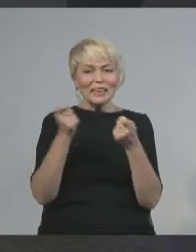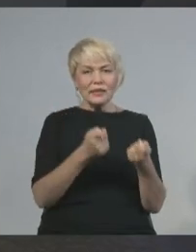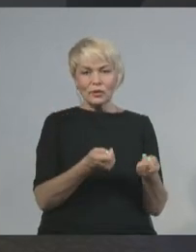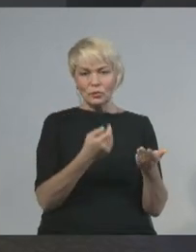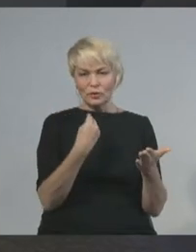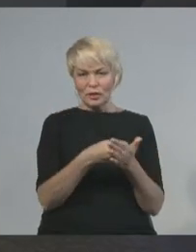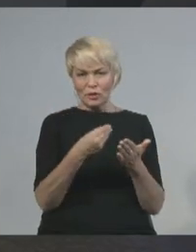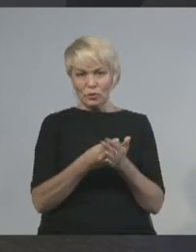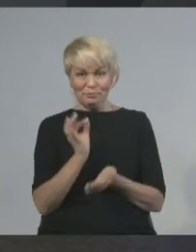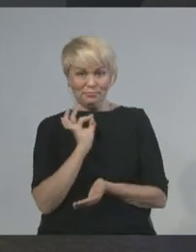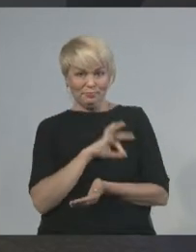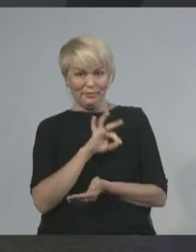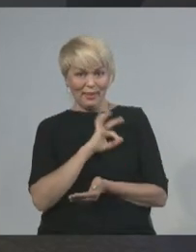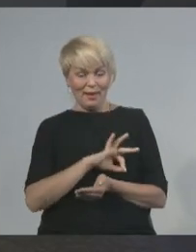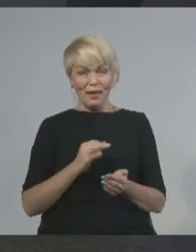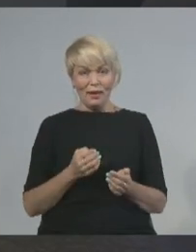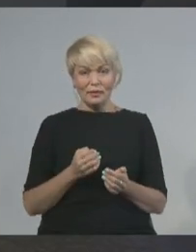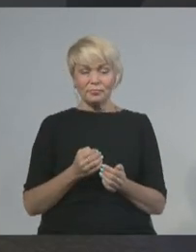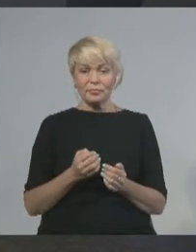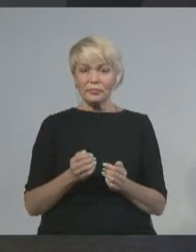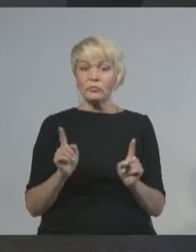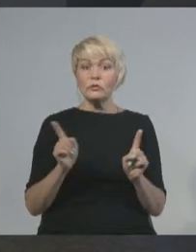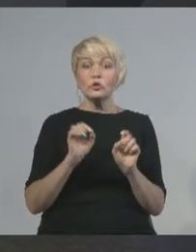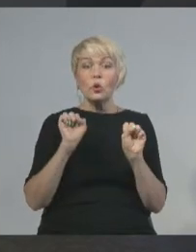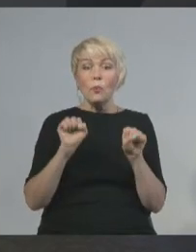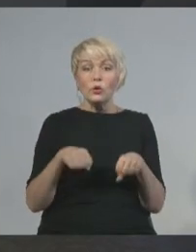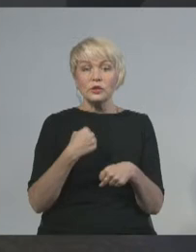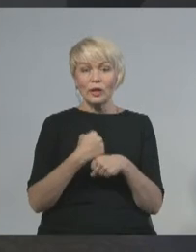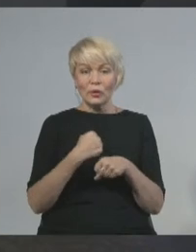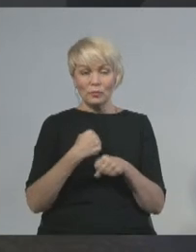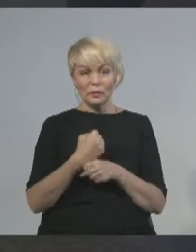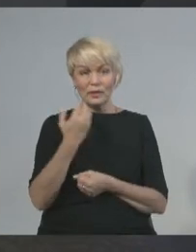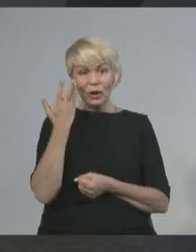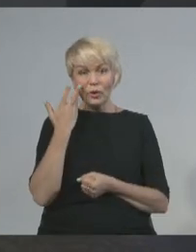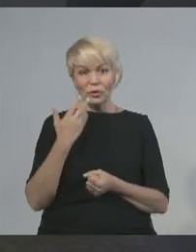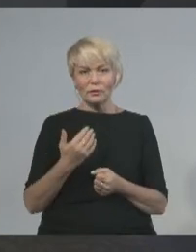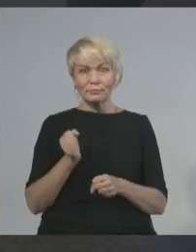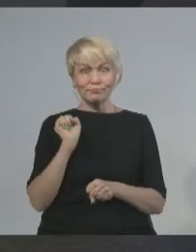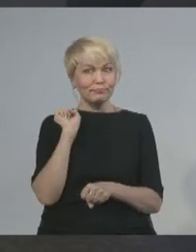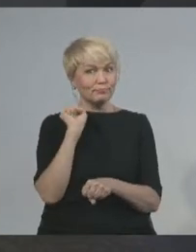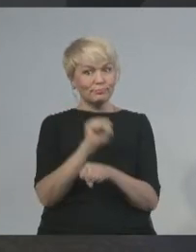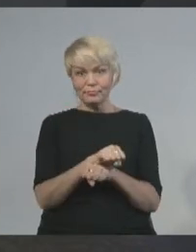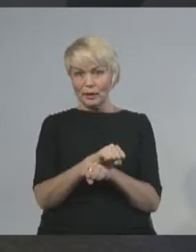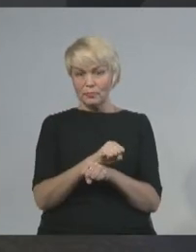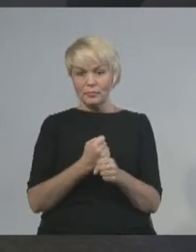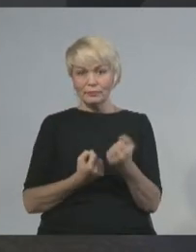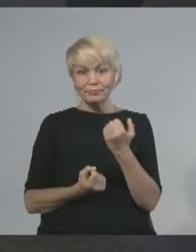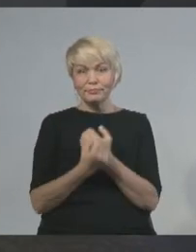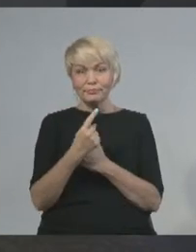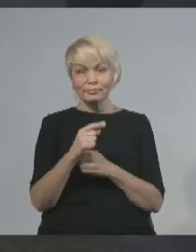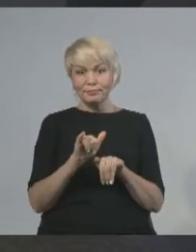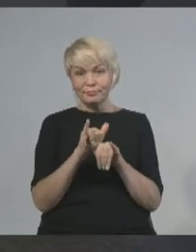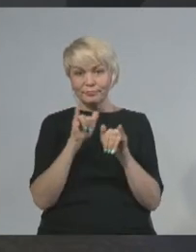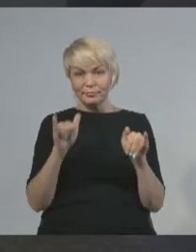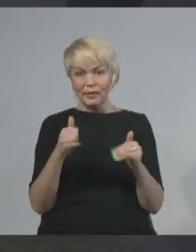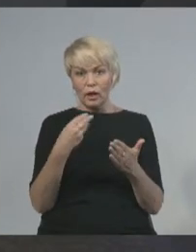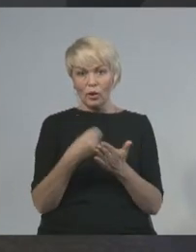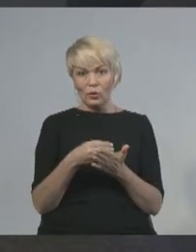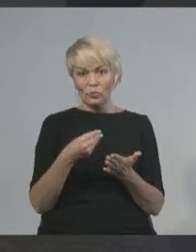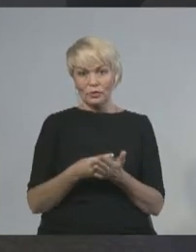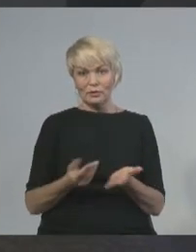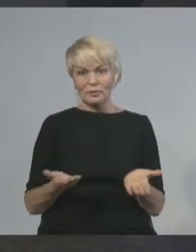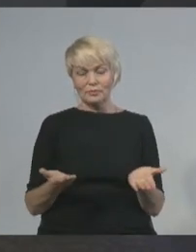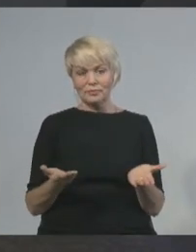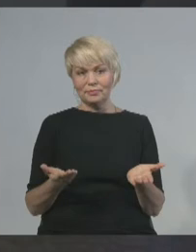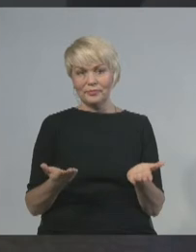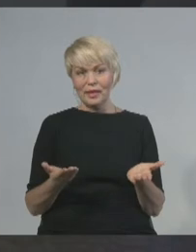during the crisis we shall employ people who bring money not spend them well what can we do if there is a